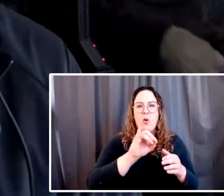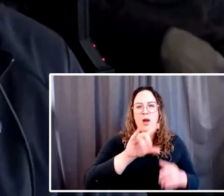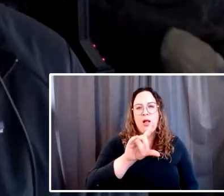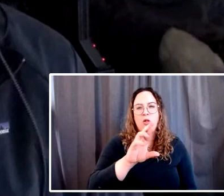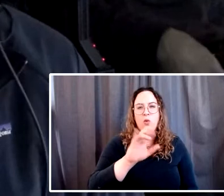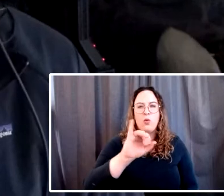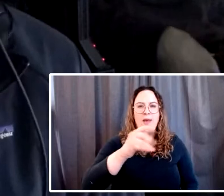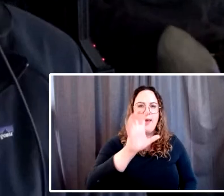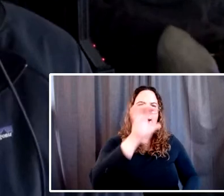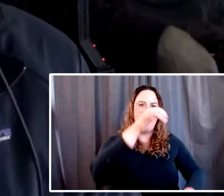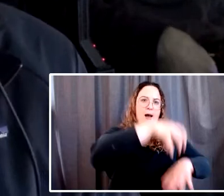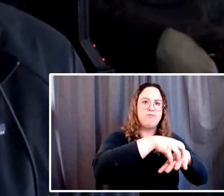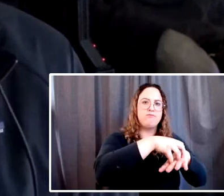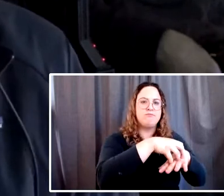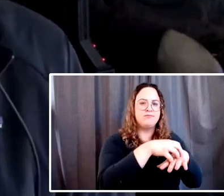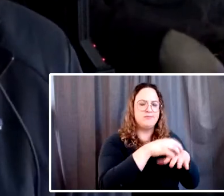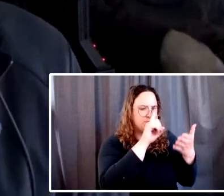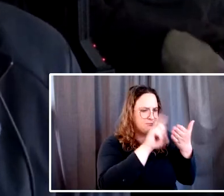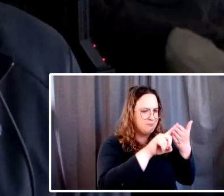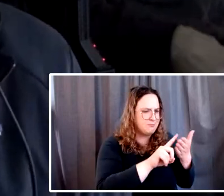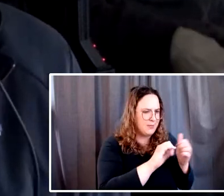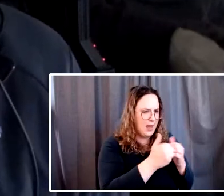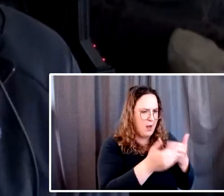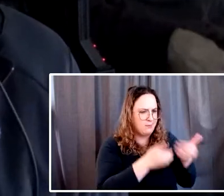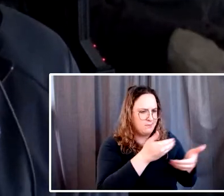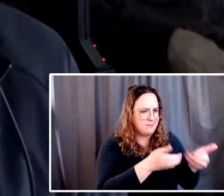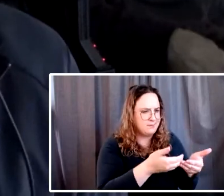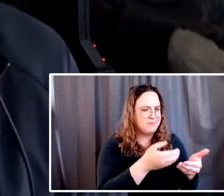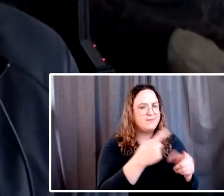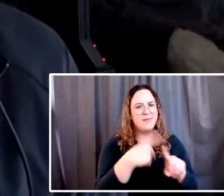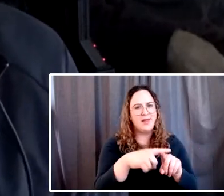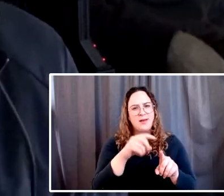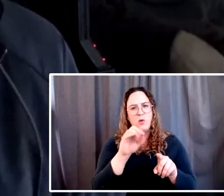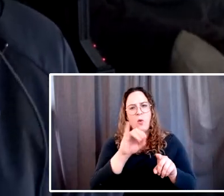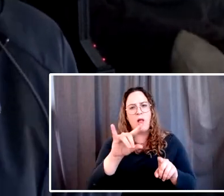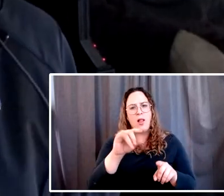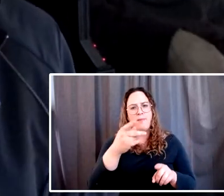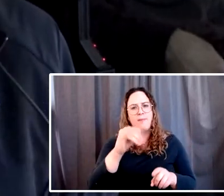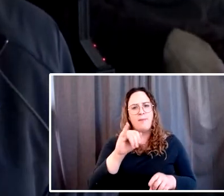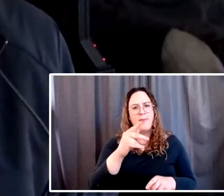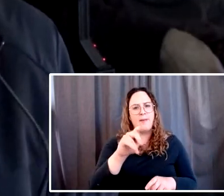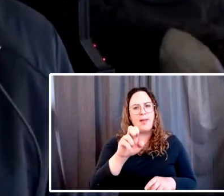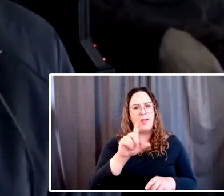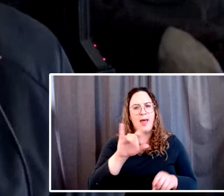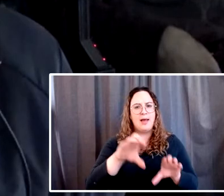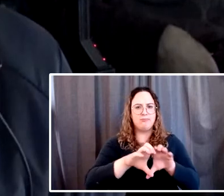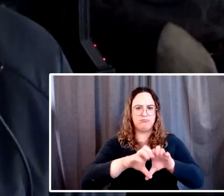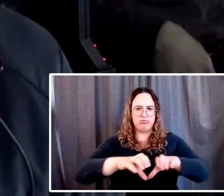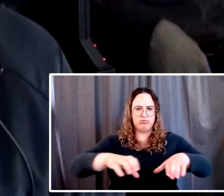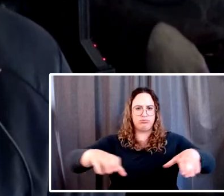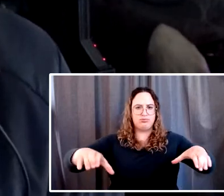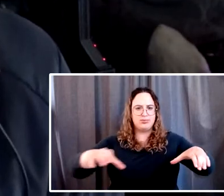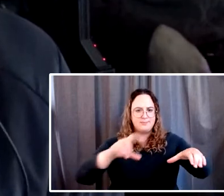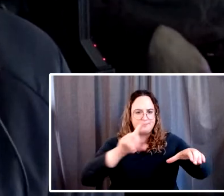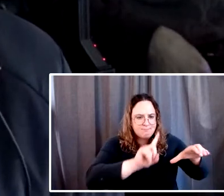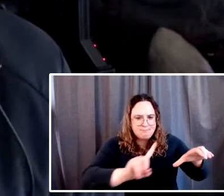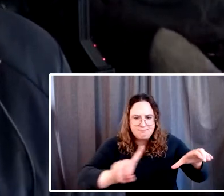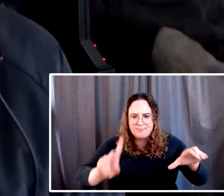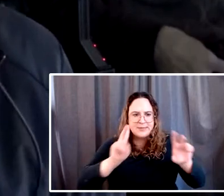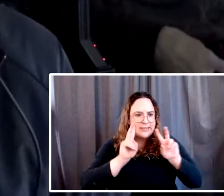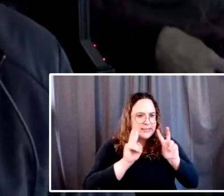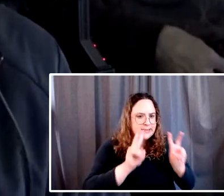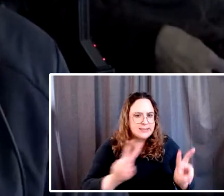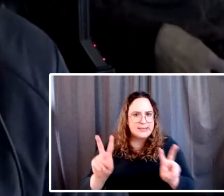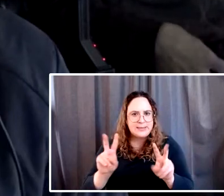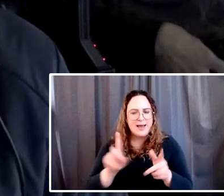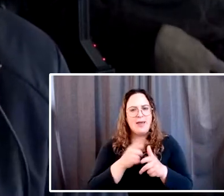pipelines. But like most people seeing ROVs, I thought they were pretty cool. And I transitioned into wanting to become a pilot.